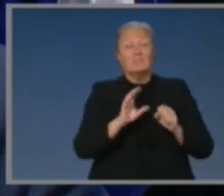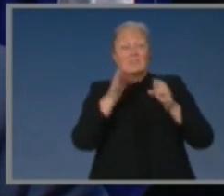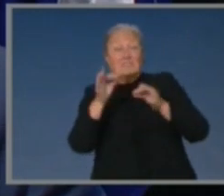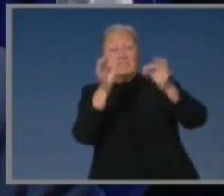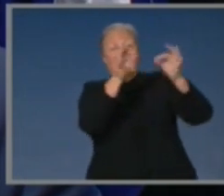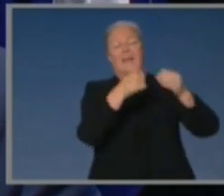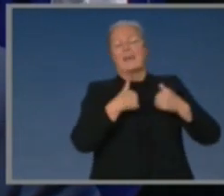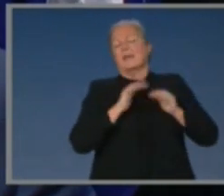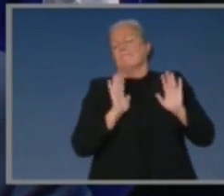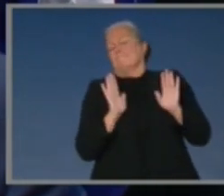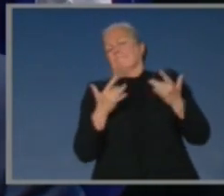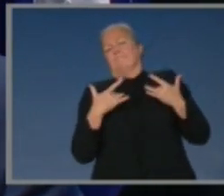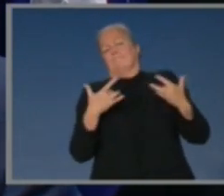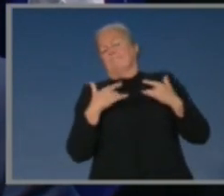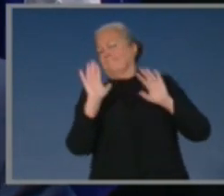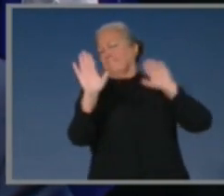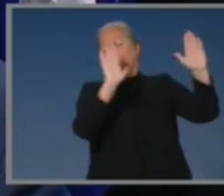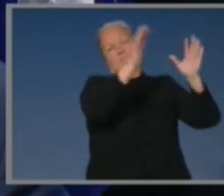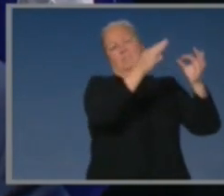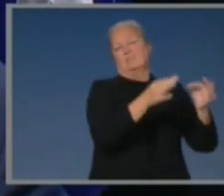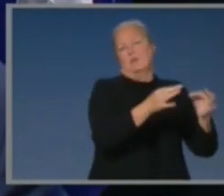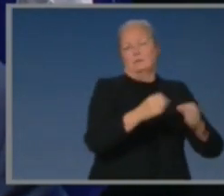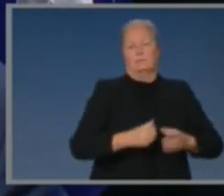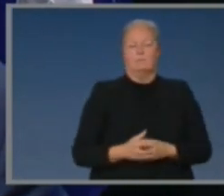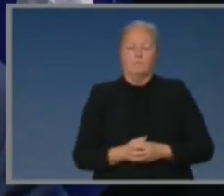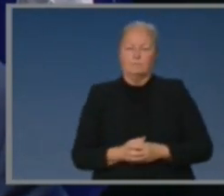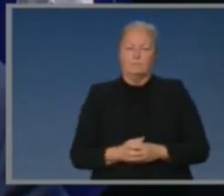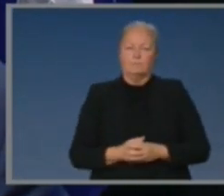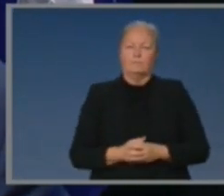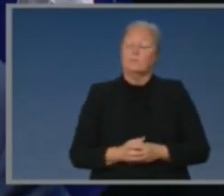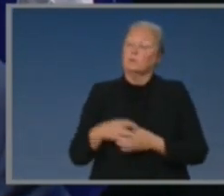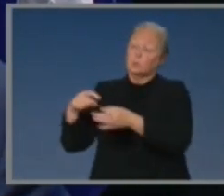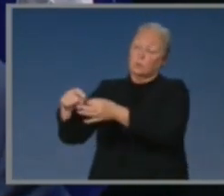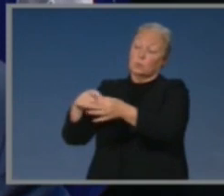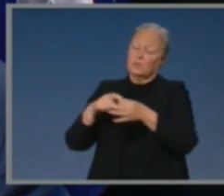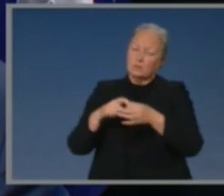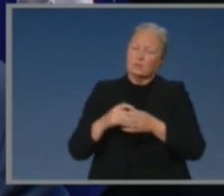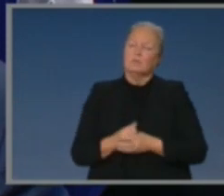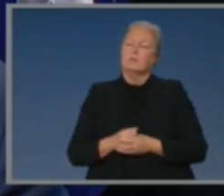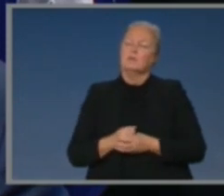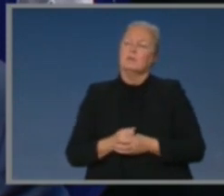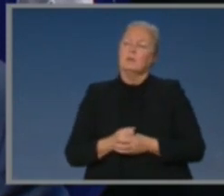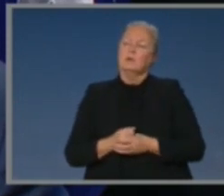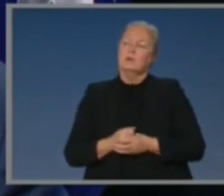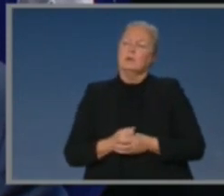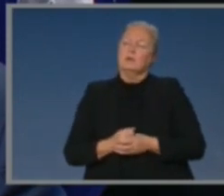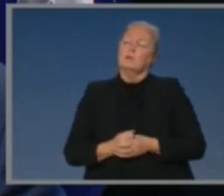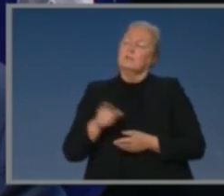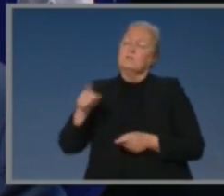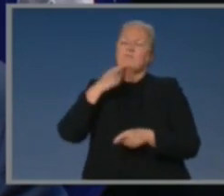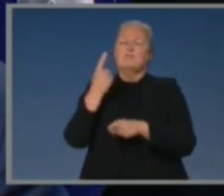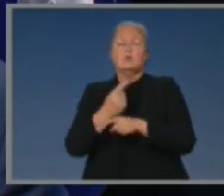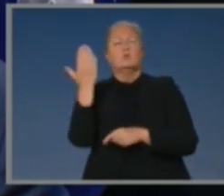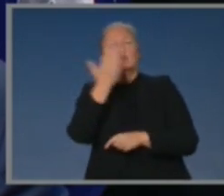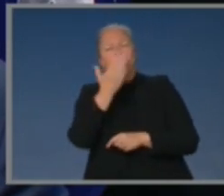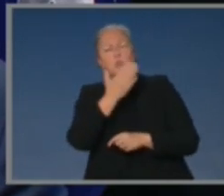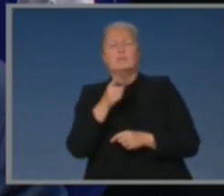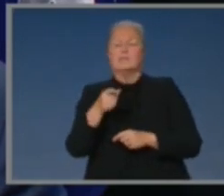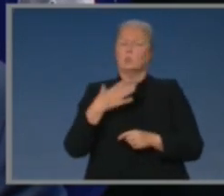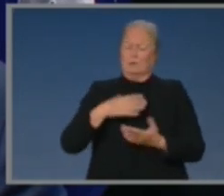them. You've repeatedly said that schools are safe, and you've said today that keeping them closed is going to cost